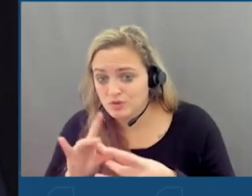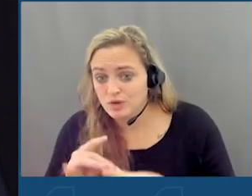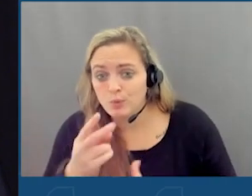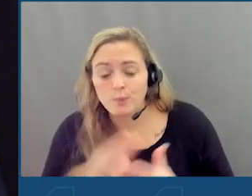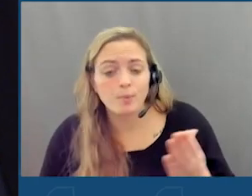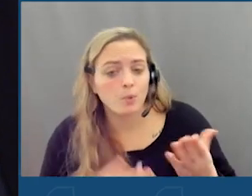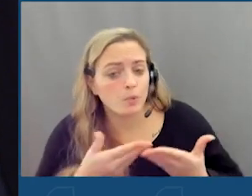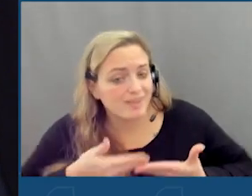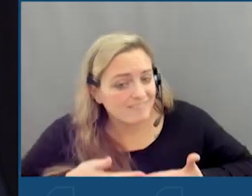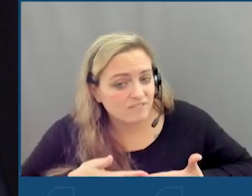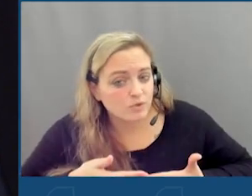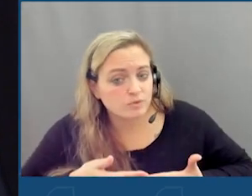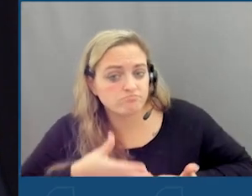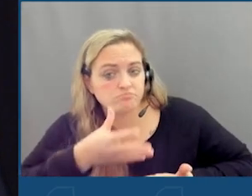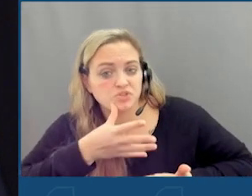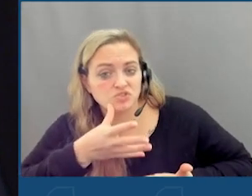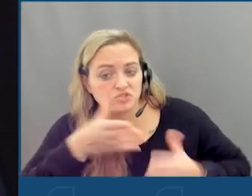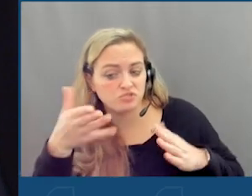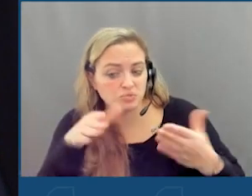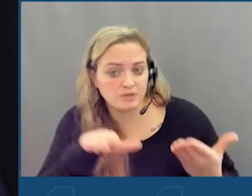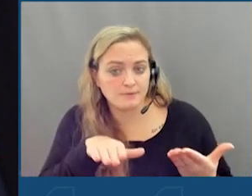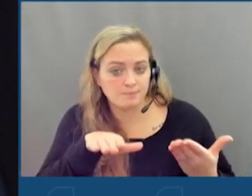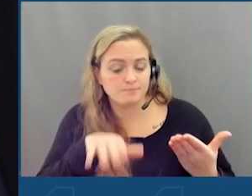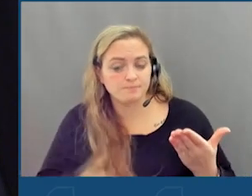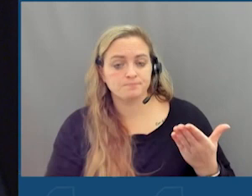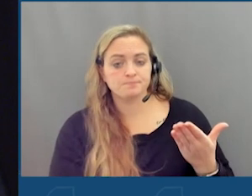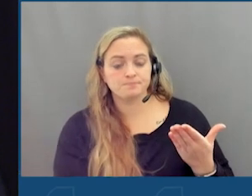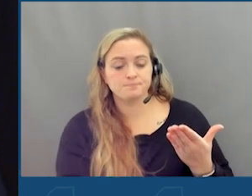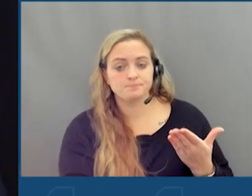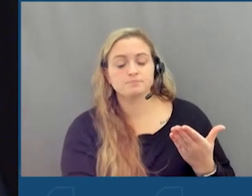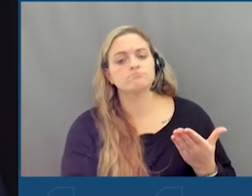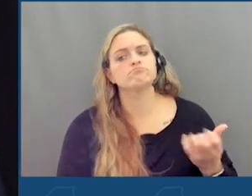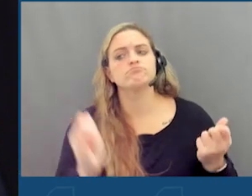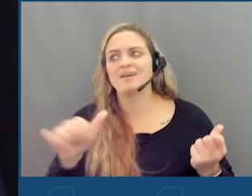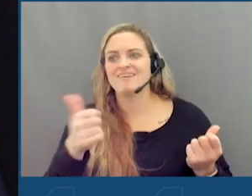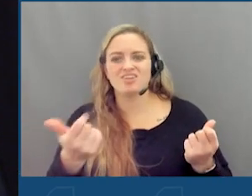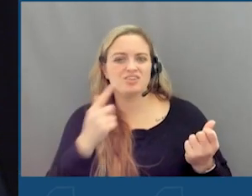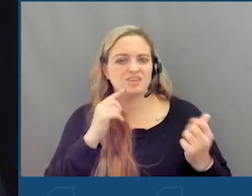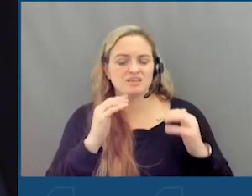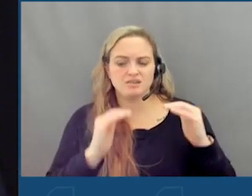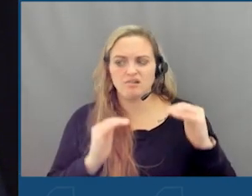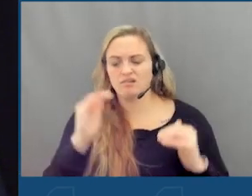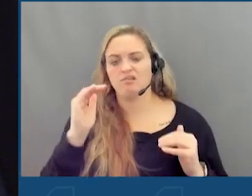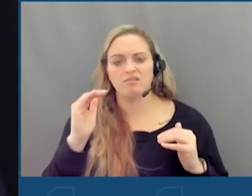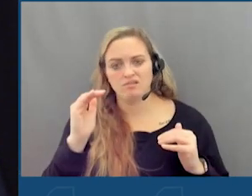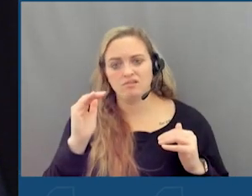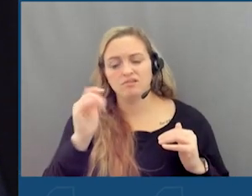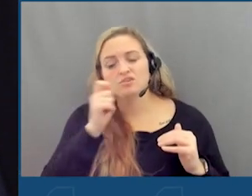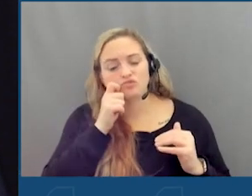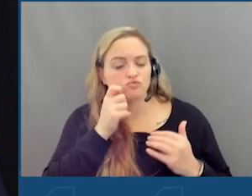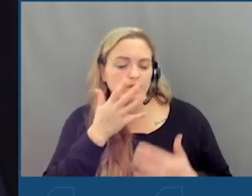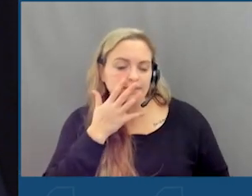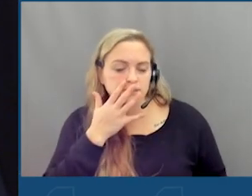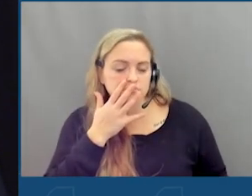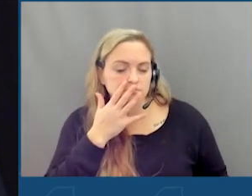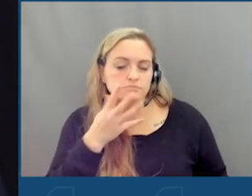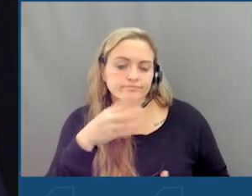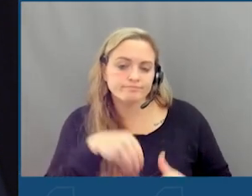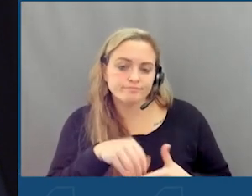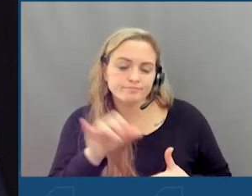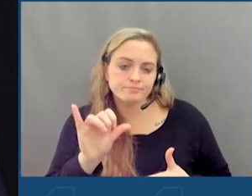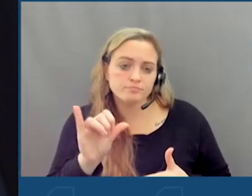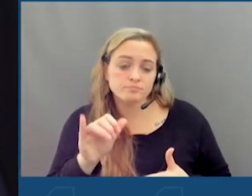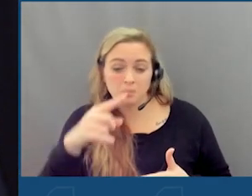infant and maternal mortality. And like many other injustices, race certainly is a factor. Black